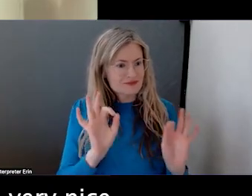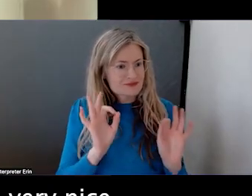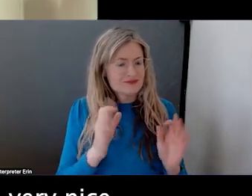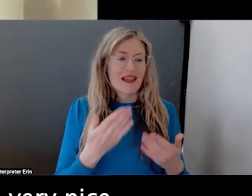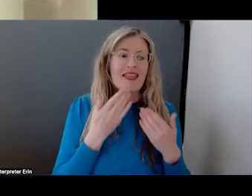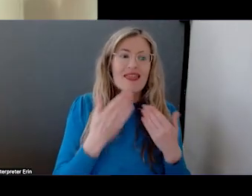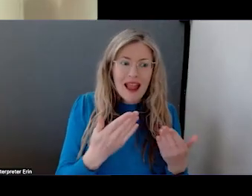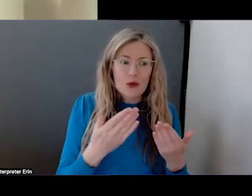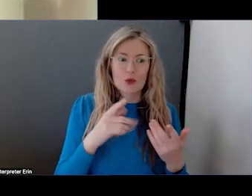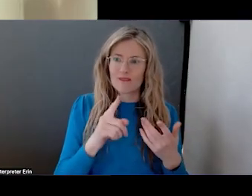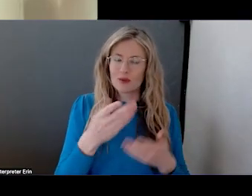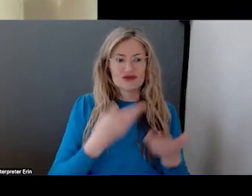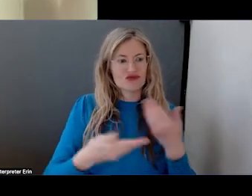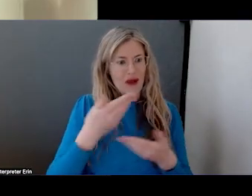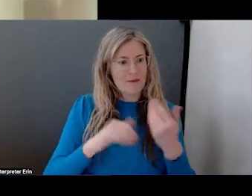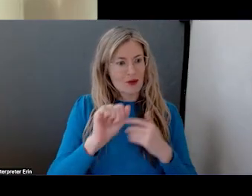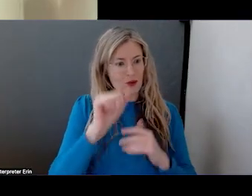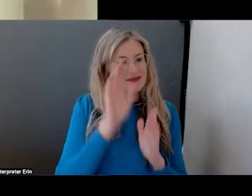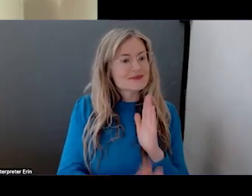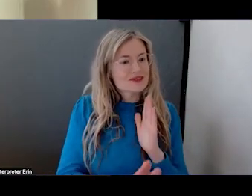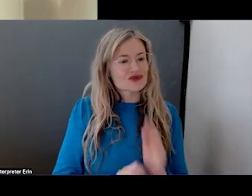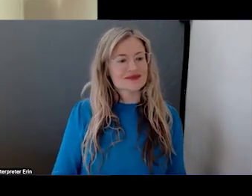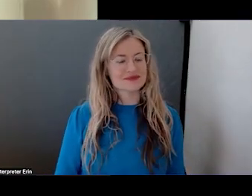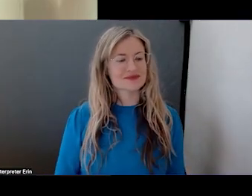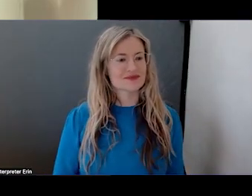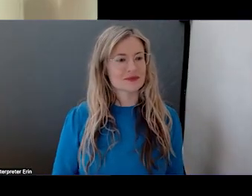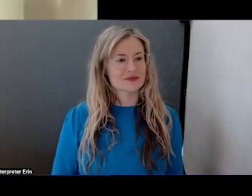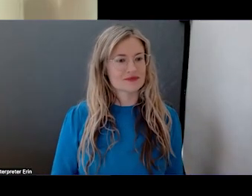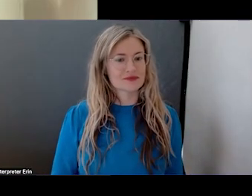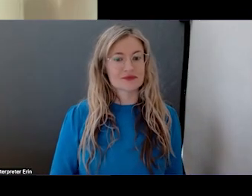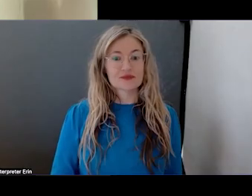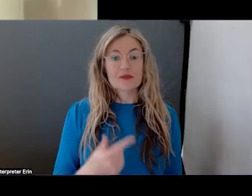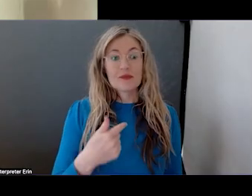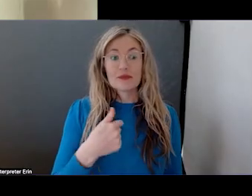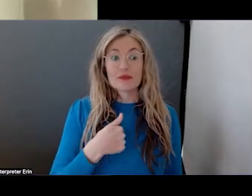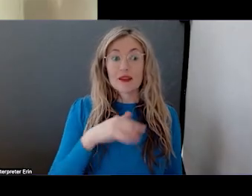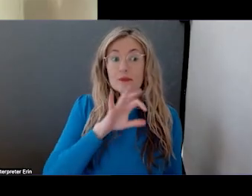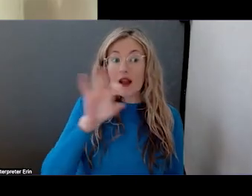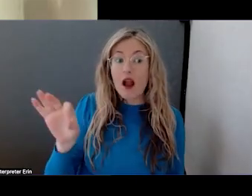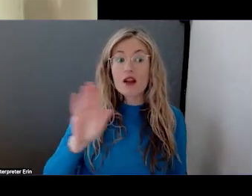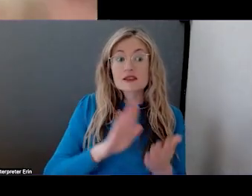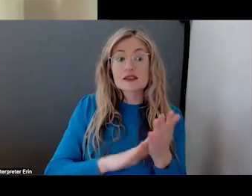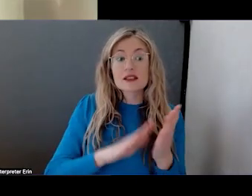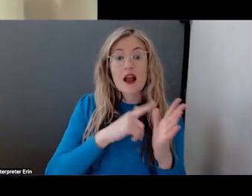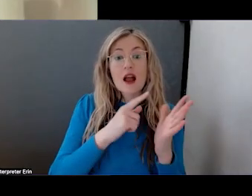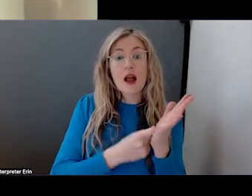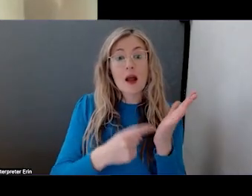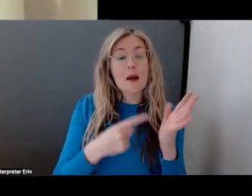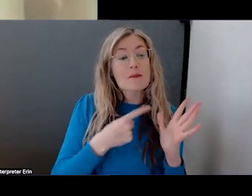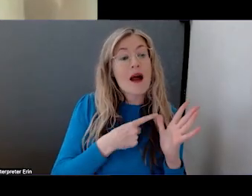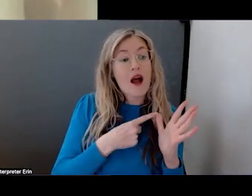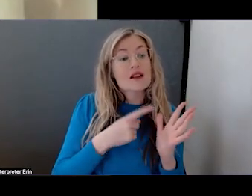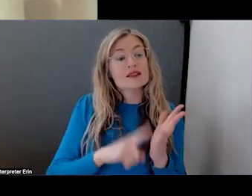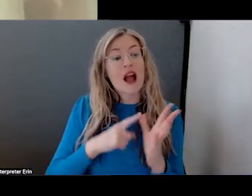very nice experience. And I could kindly ask Marta, Laura, and the